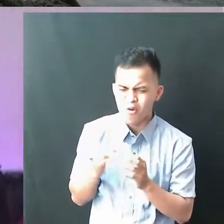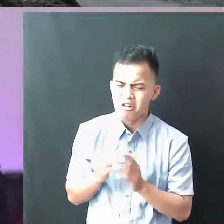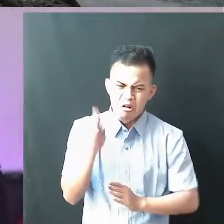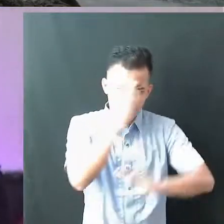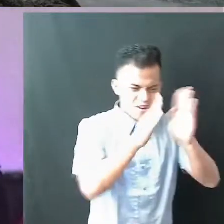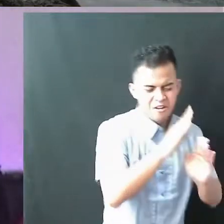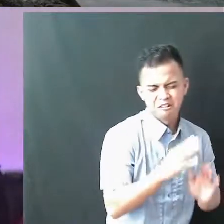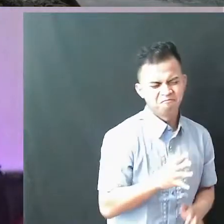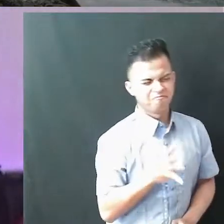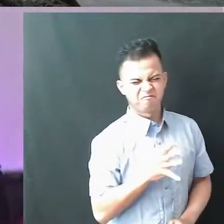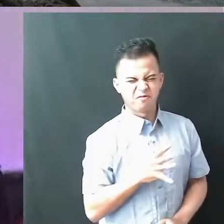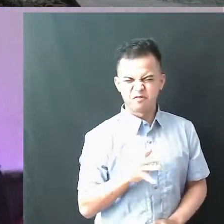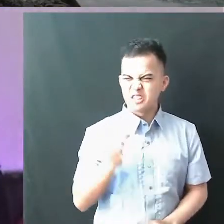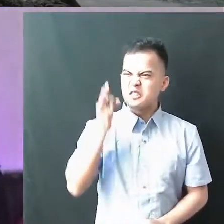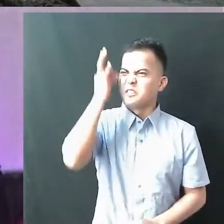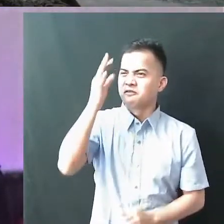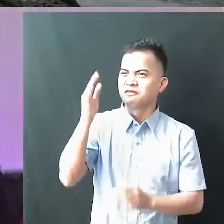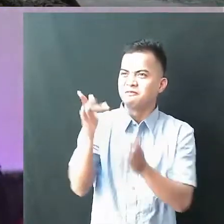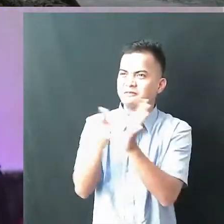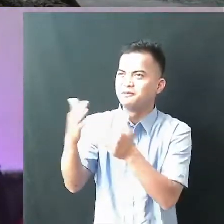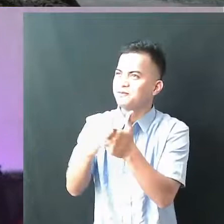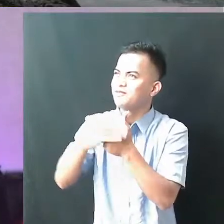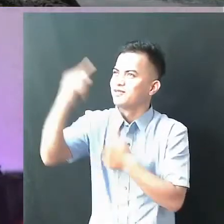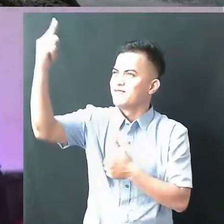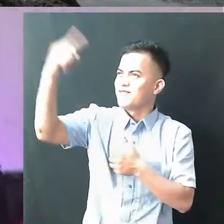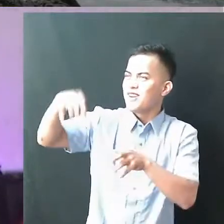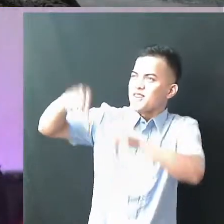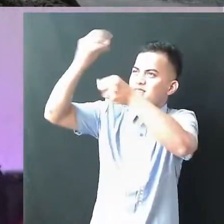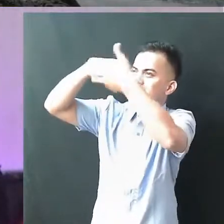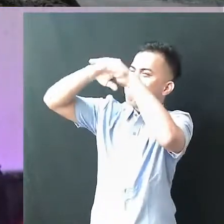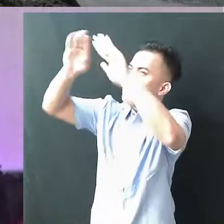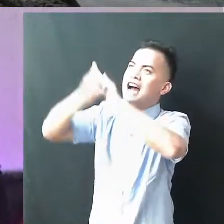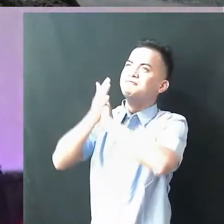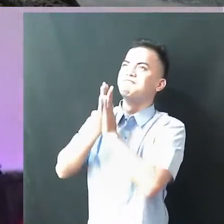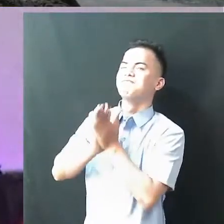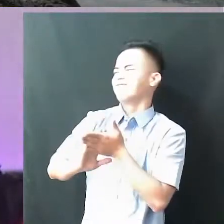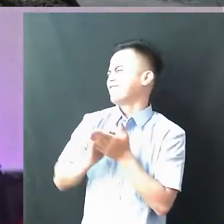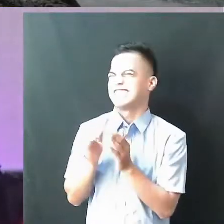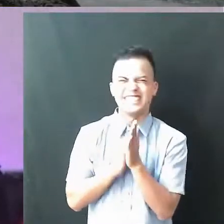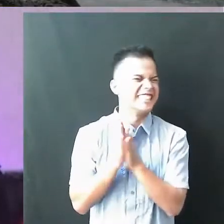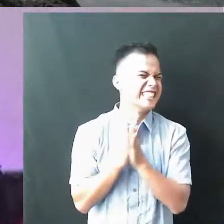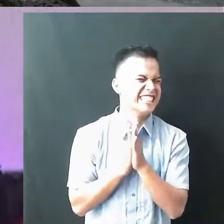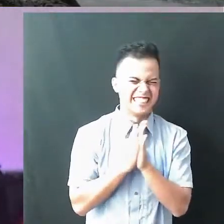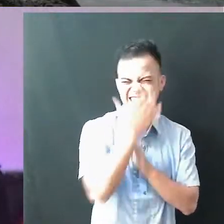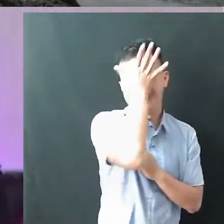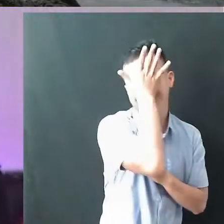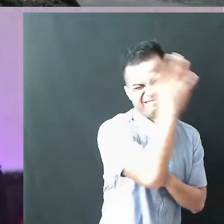and receive you unto myself, that where I am, there ye may